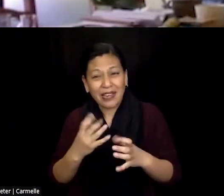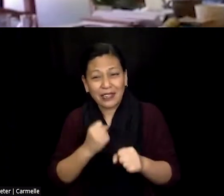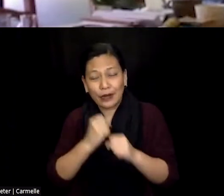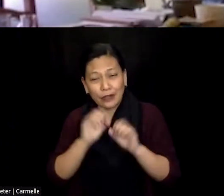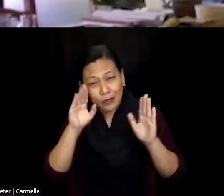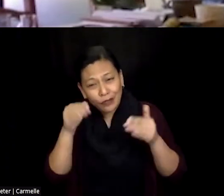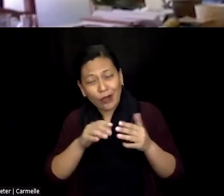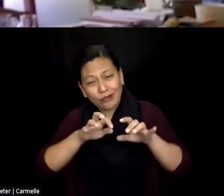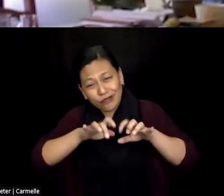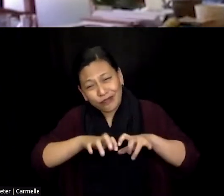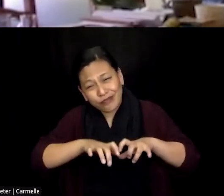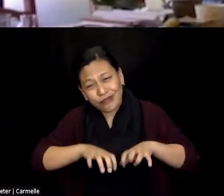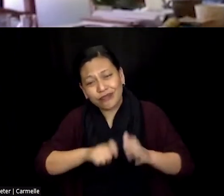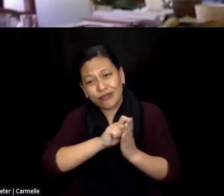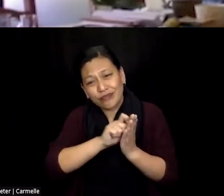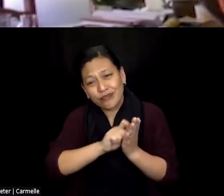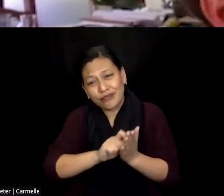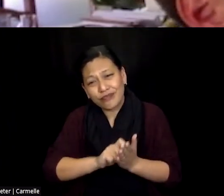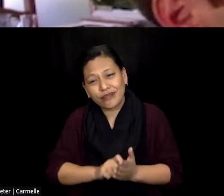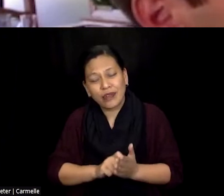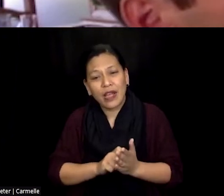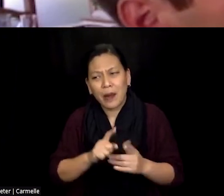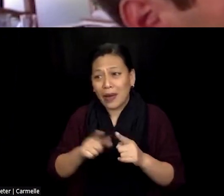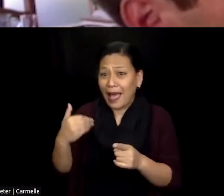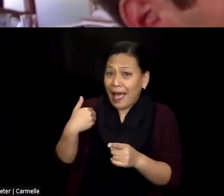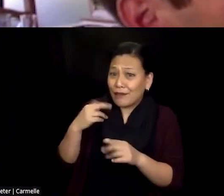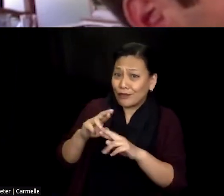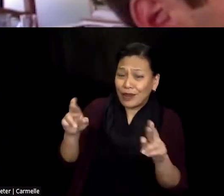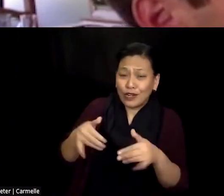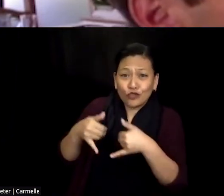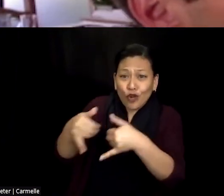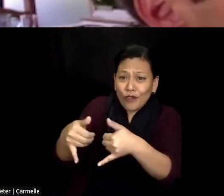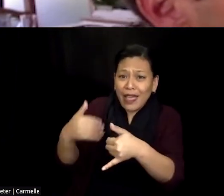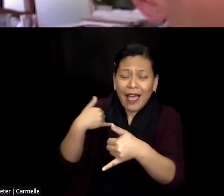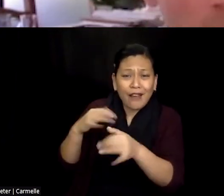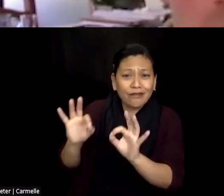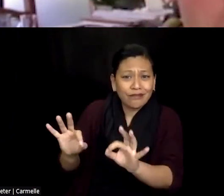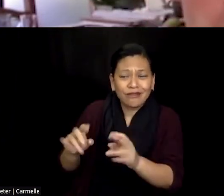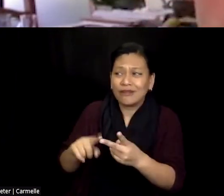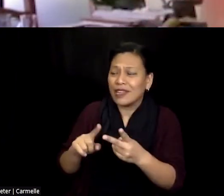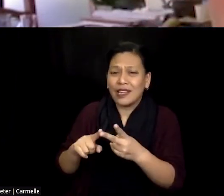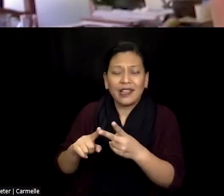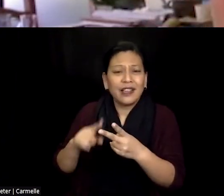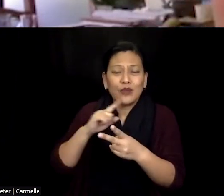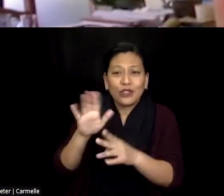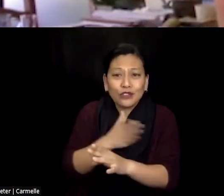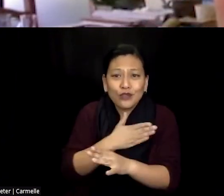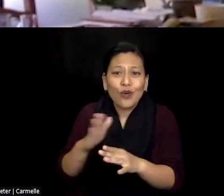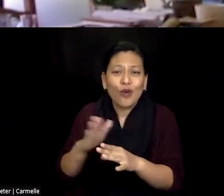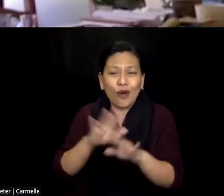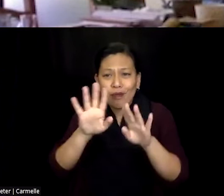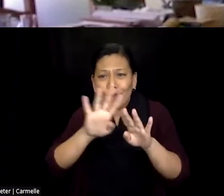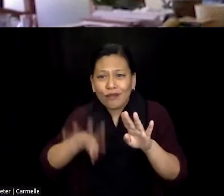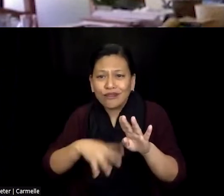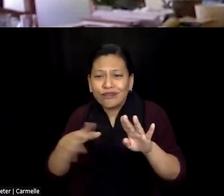years of my life writing, and I have a closet full of trophies and all, great scoreboards on our Rotten Tomatoes pages